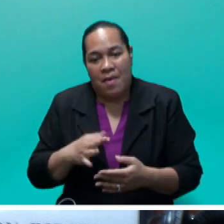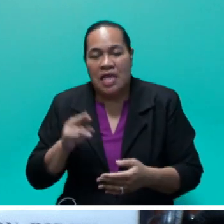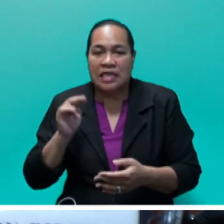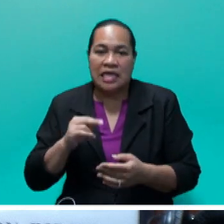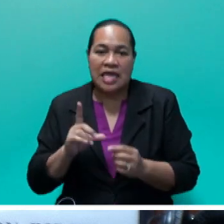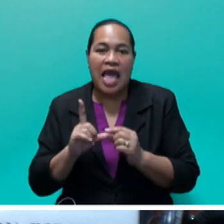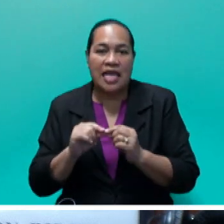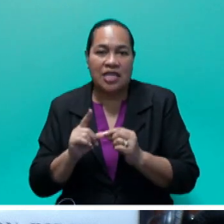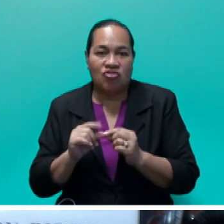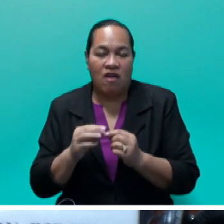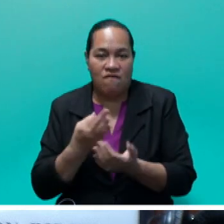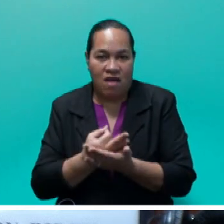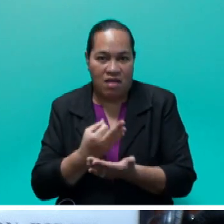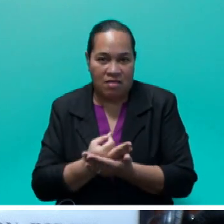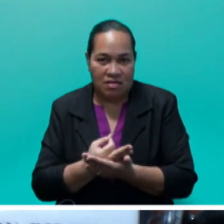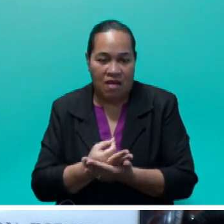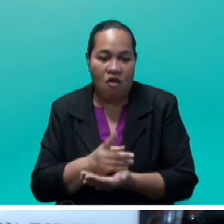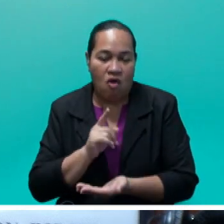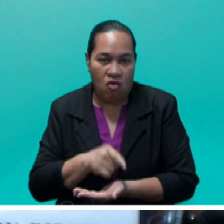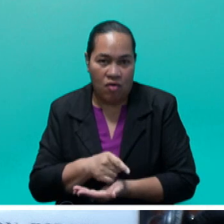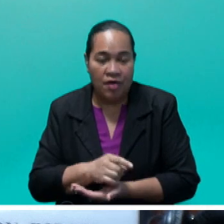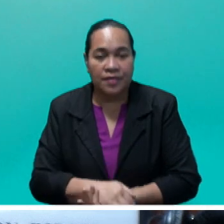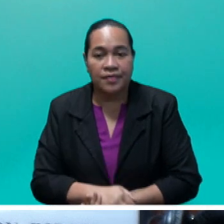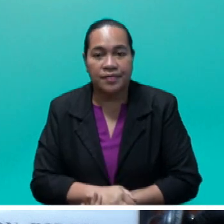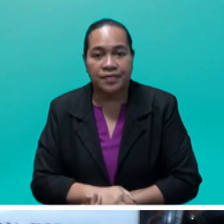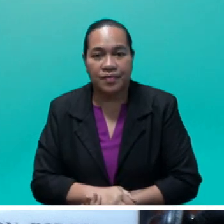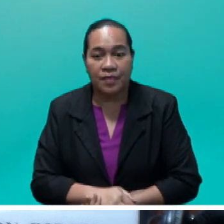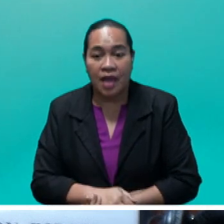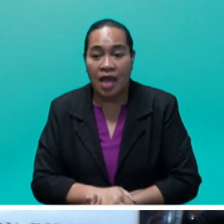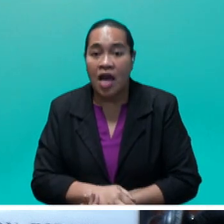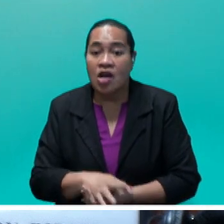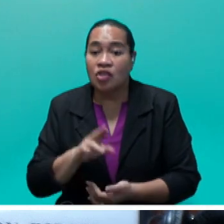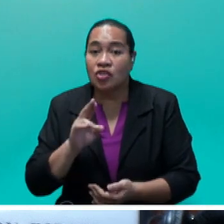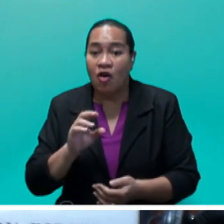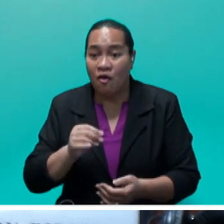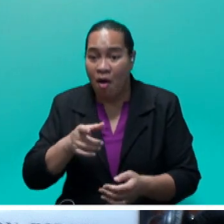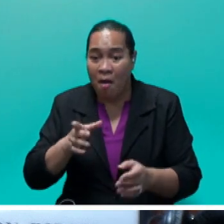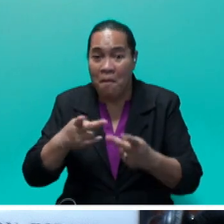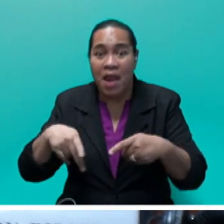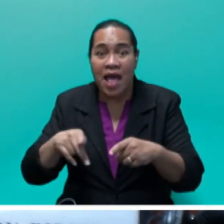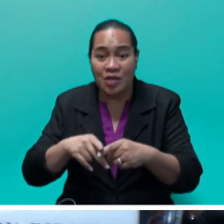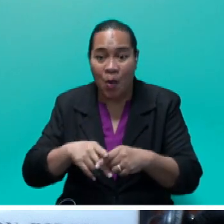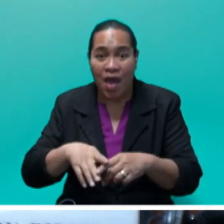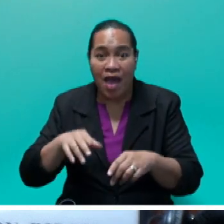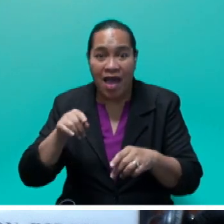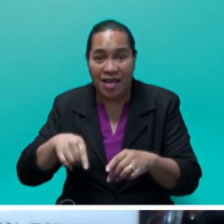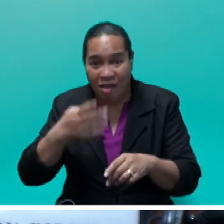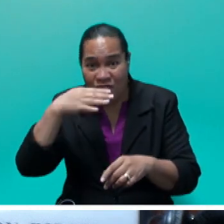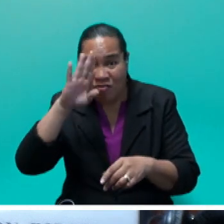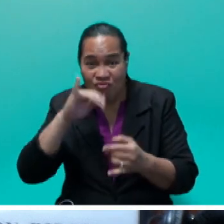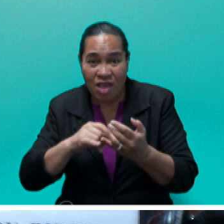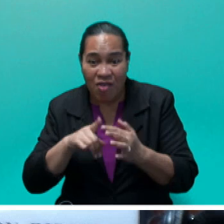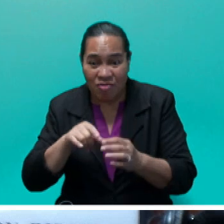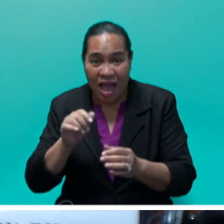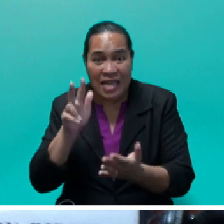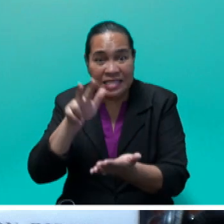funds for that. In regards to the deed of cession sites, the first phase was supposed to